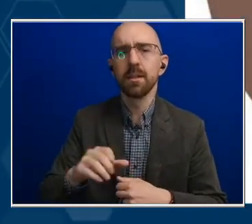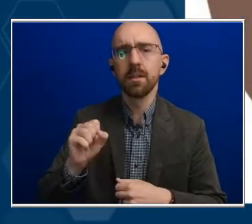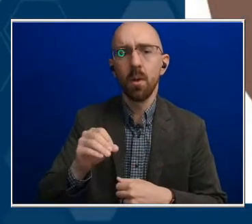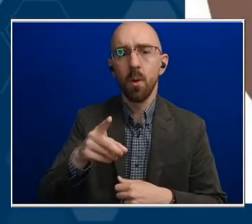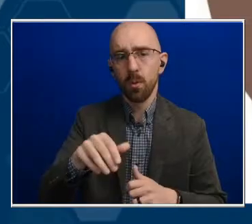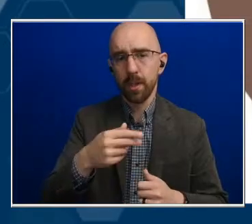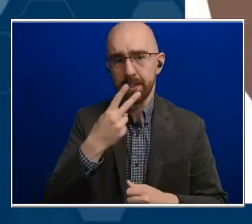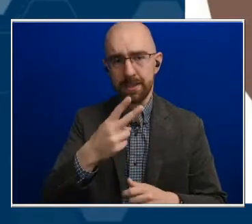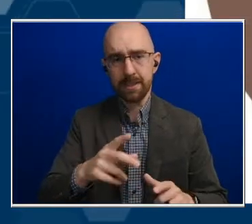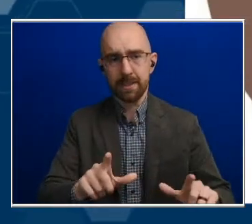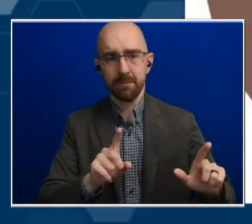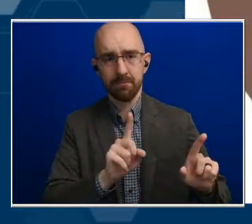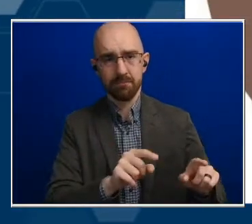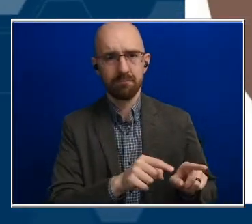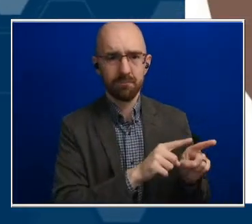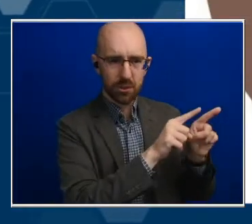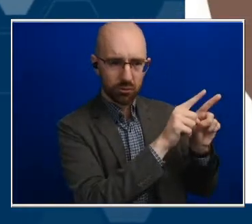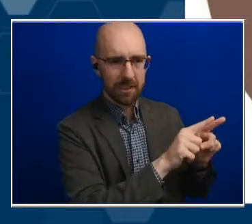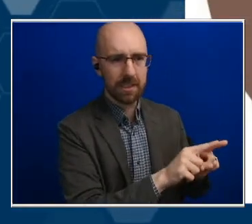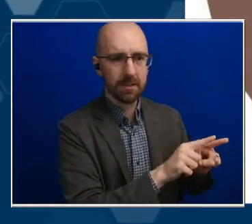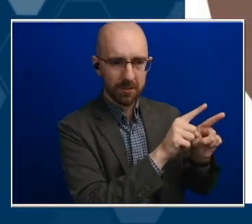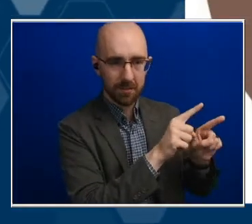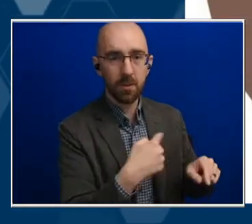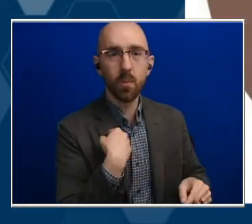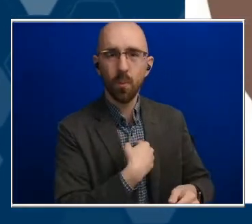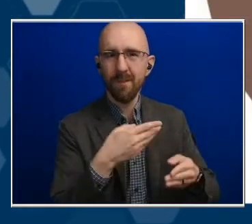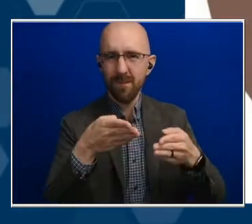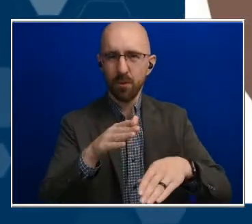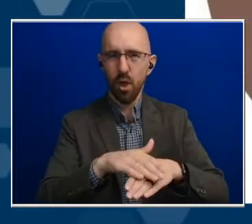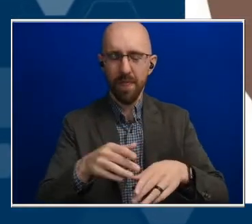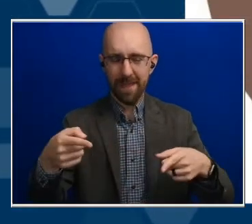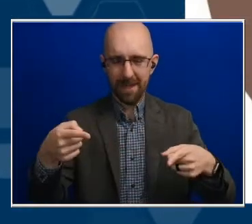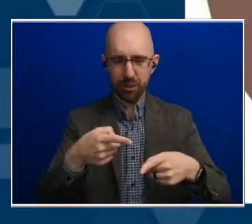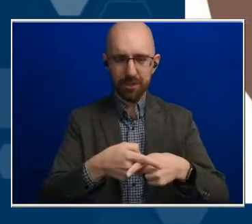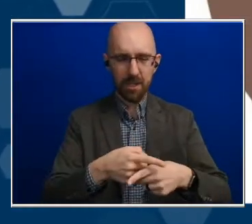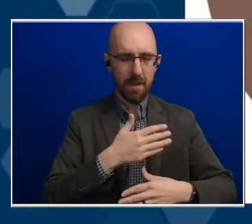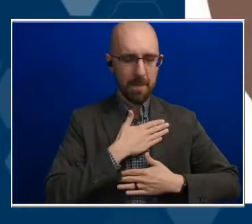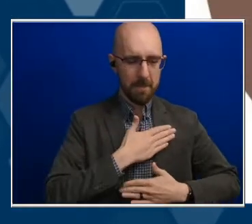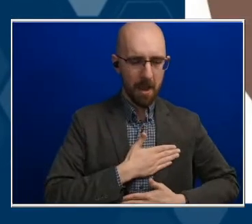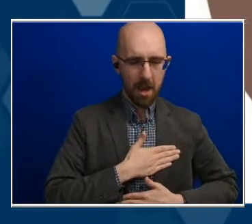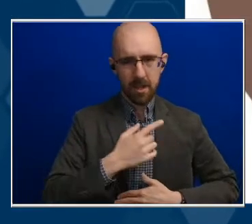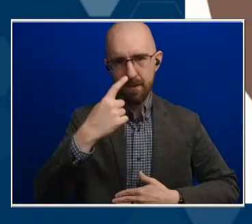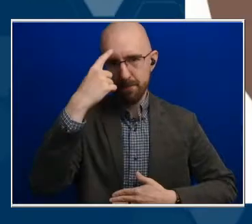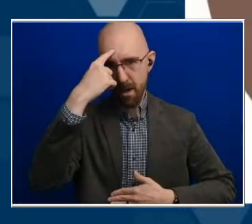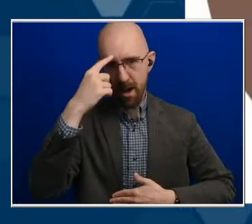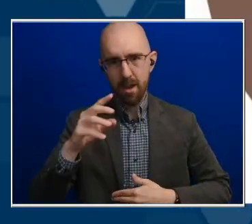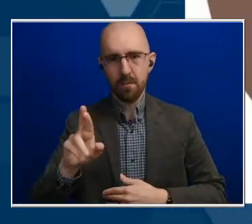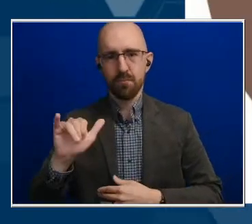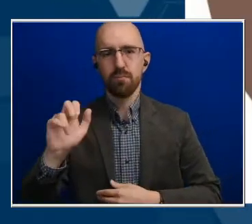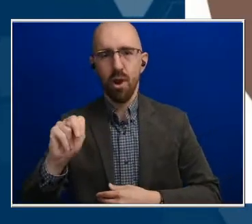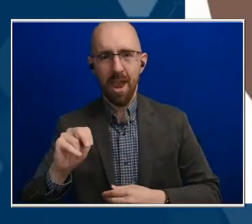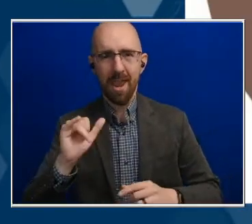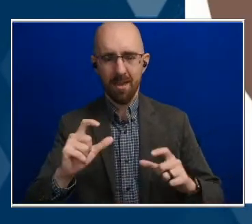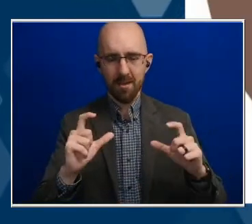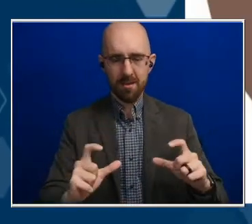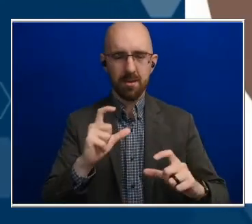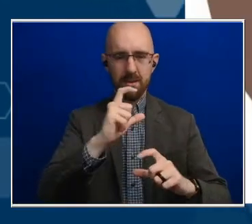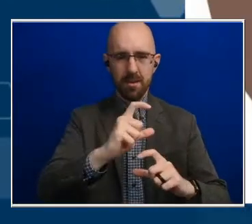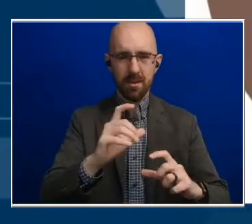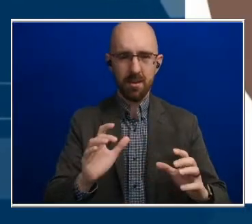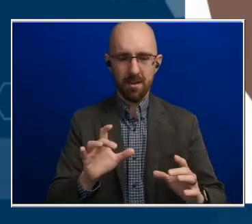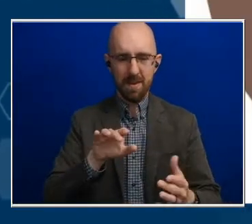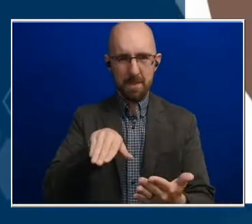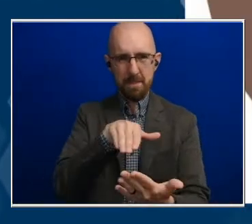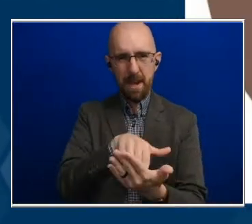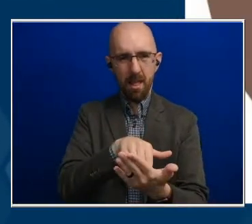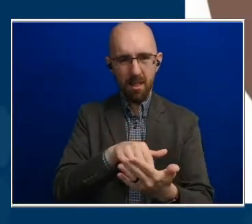there, again, we focus on the intersection of body, mind, and brain. And many research labs focus on a